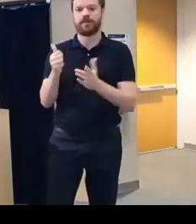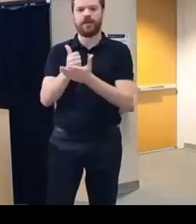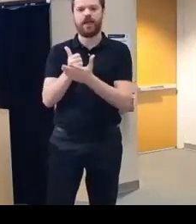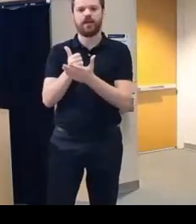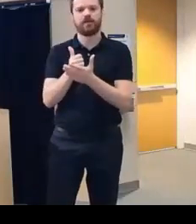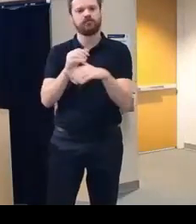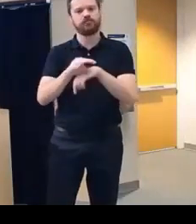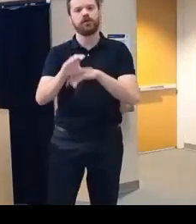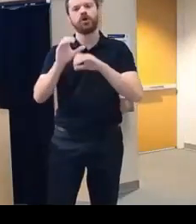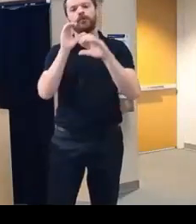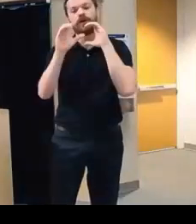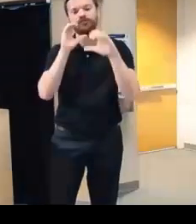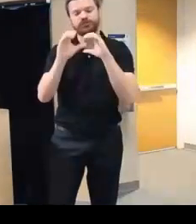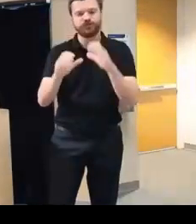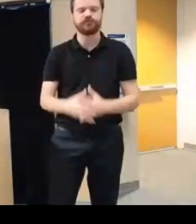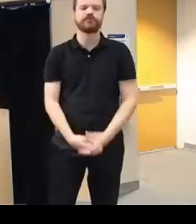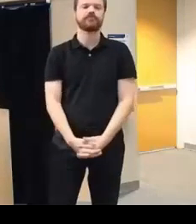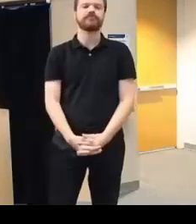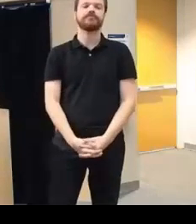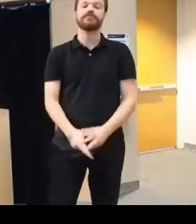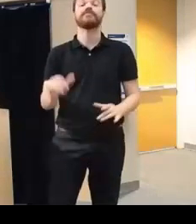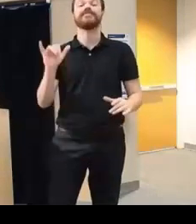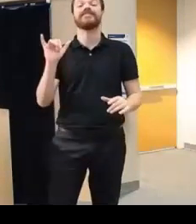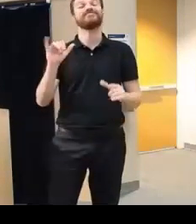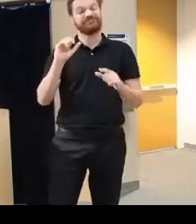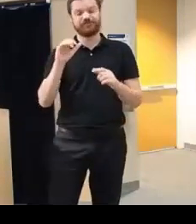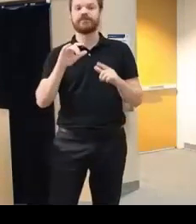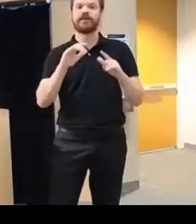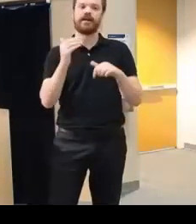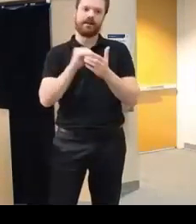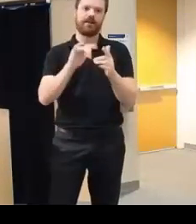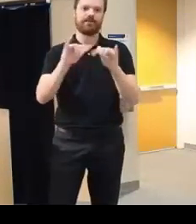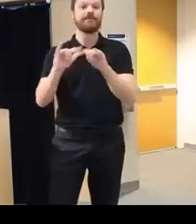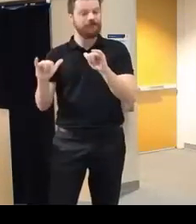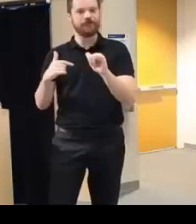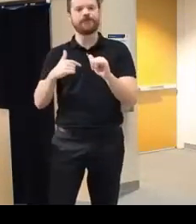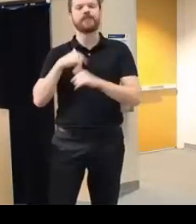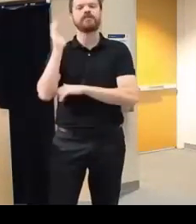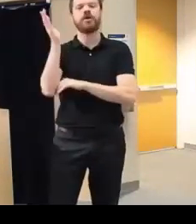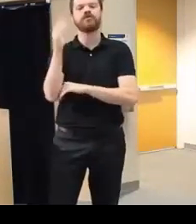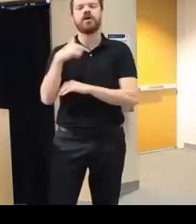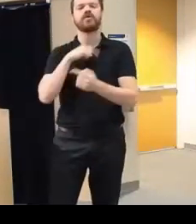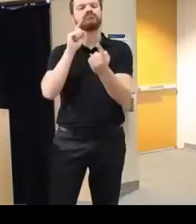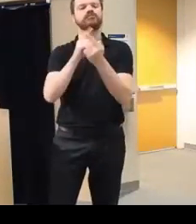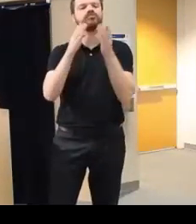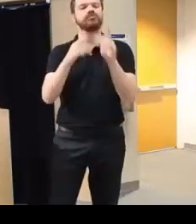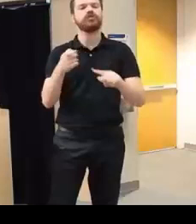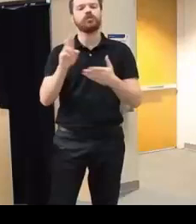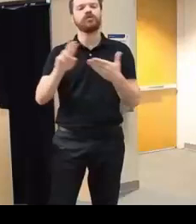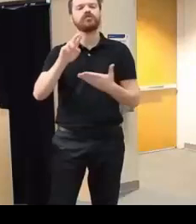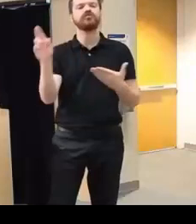affect communication. And right about that time, I was giving a talk at a conference somewhere, and I met somebody from the University of Rochester who